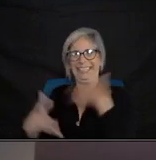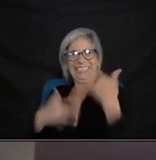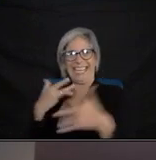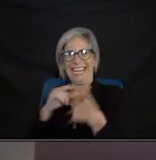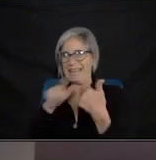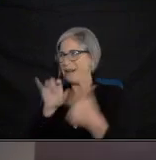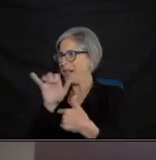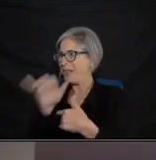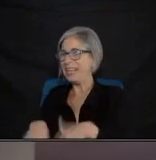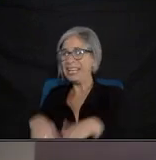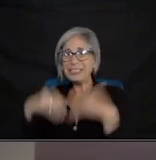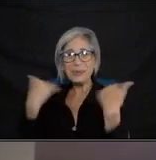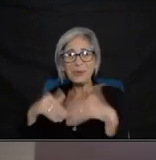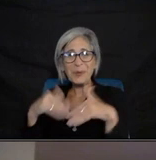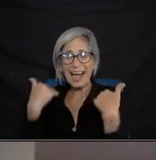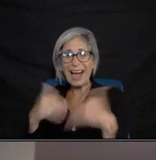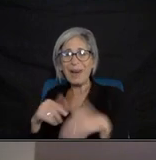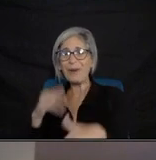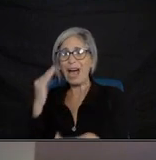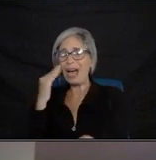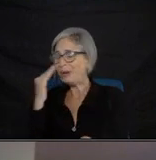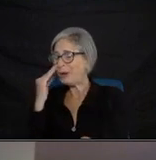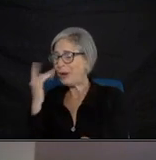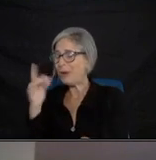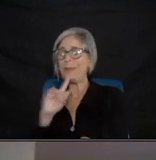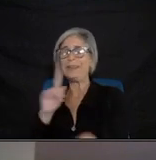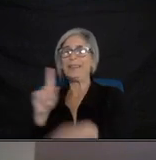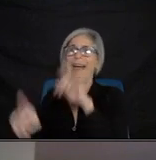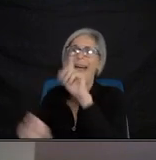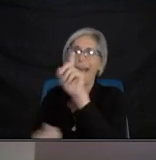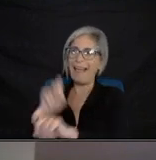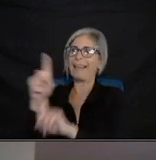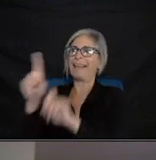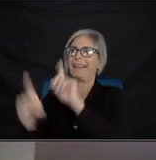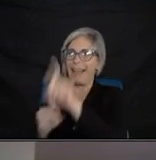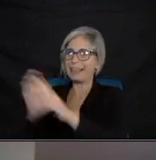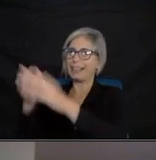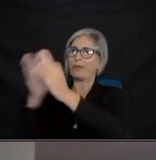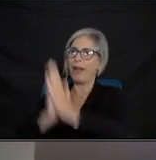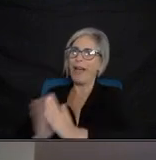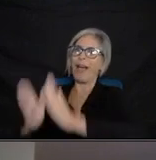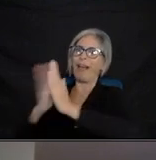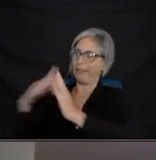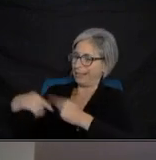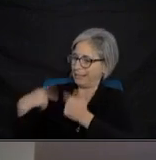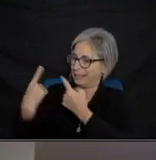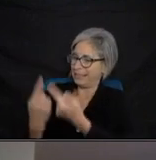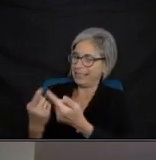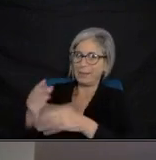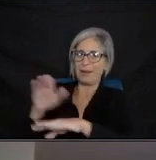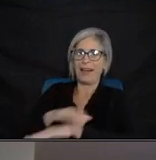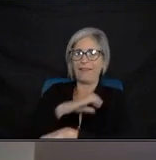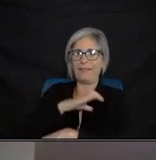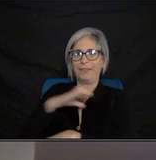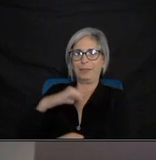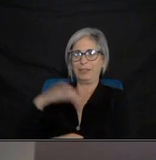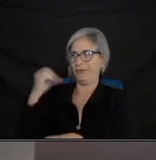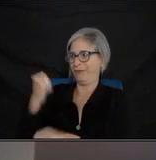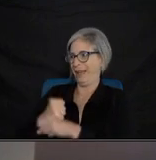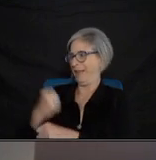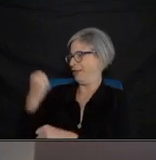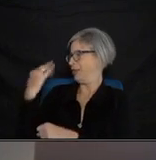this. This is something that I know and I've been asking for and requesting since I came on the commission nearly 5 years ago. So this